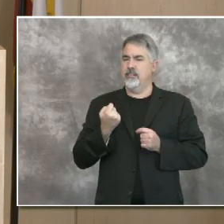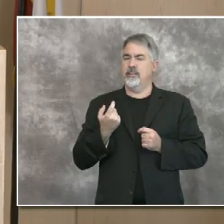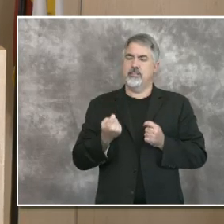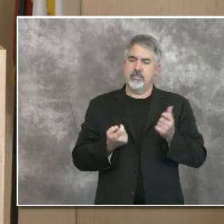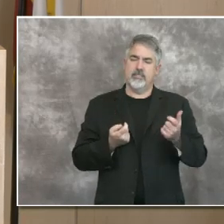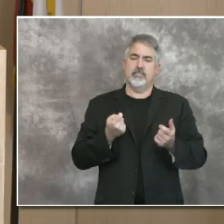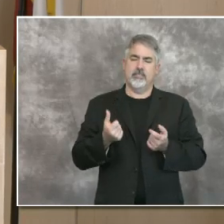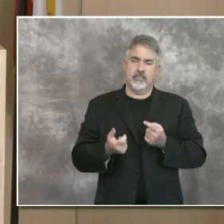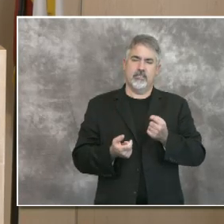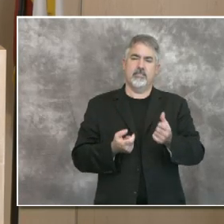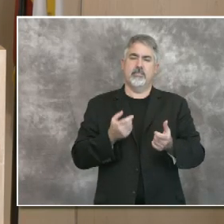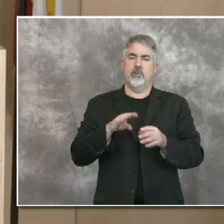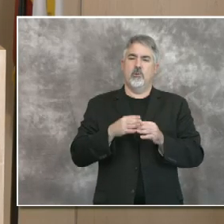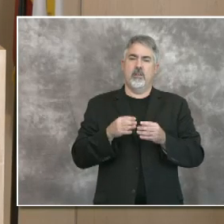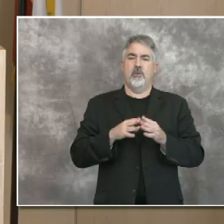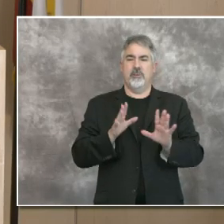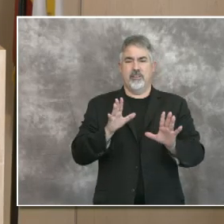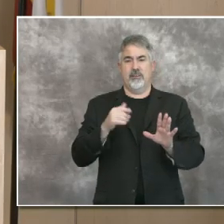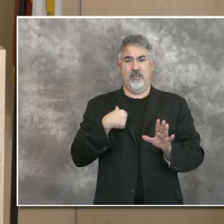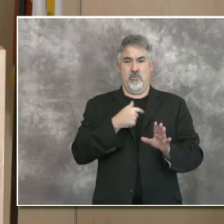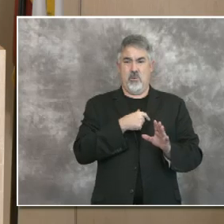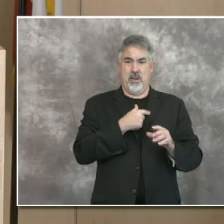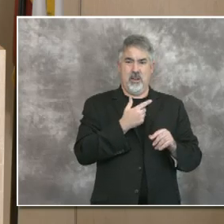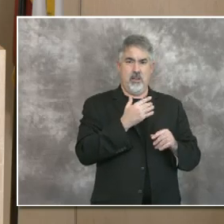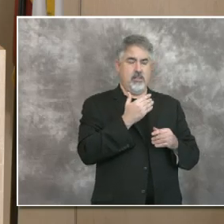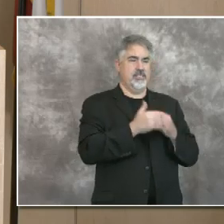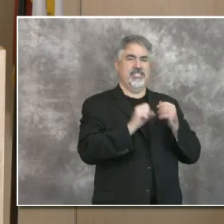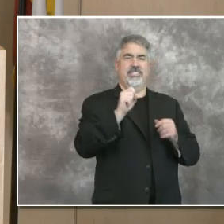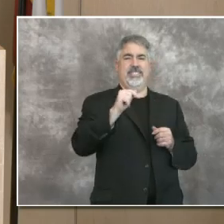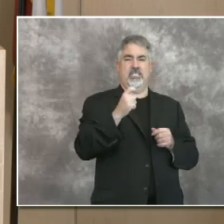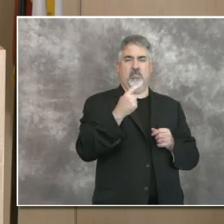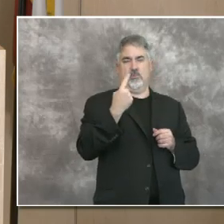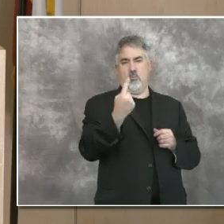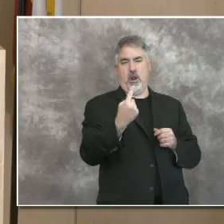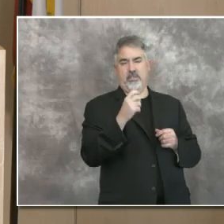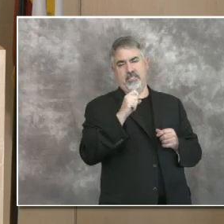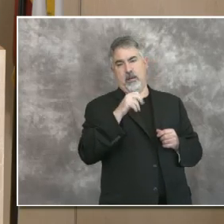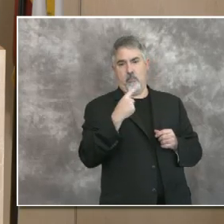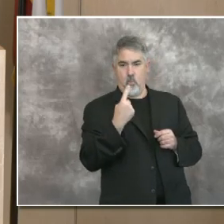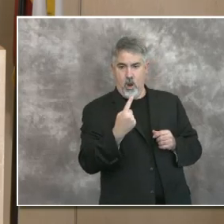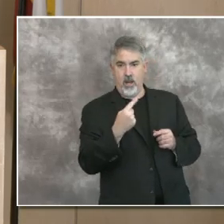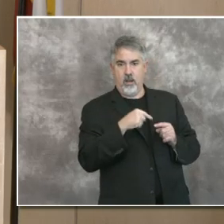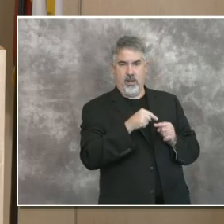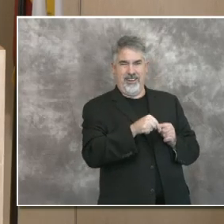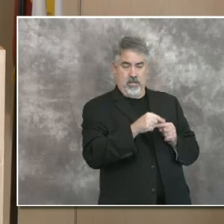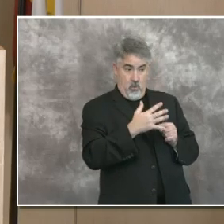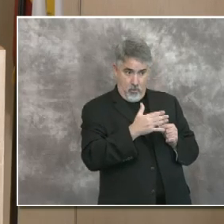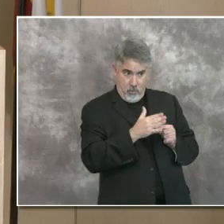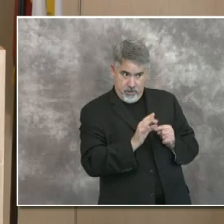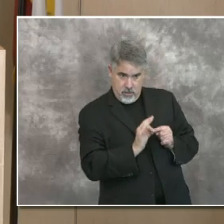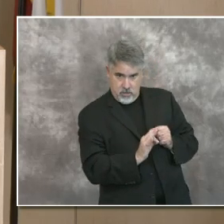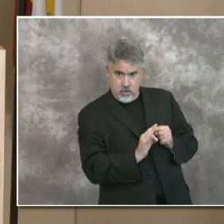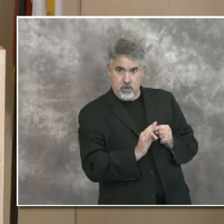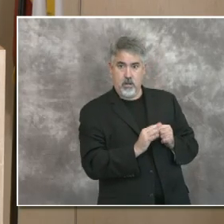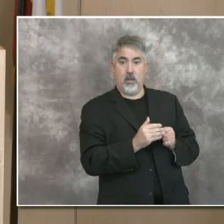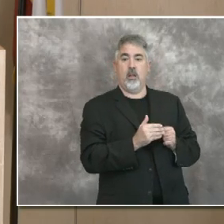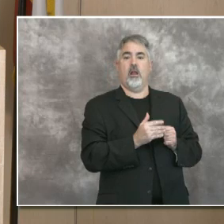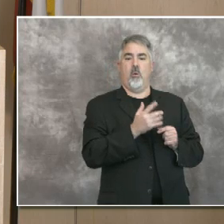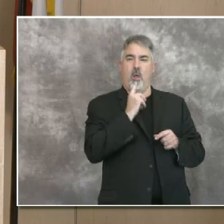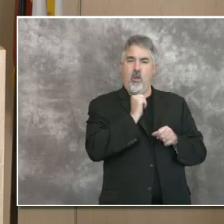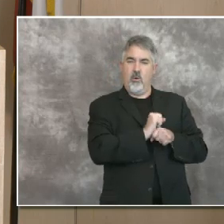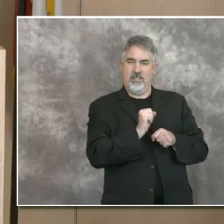are currently in stage 1, but there are several other stages that we have to work our way through.